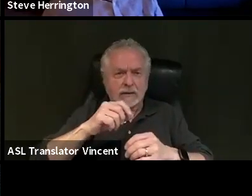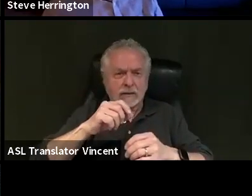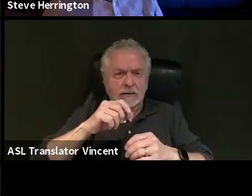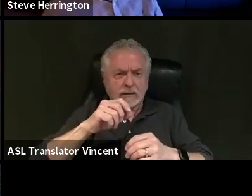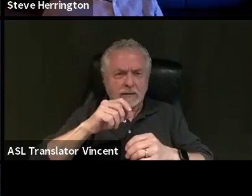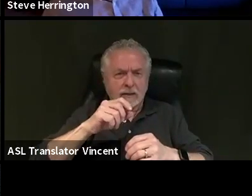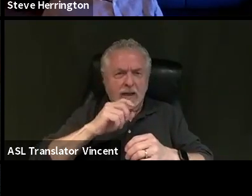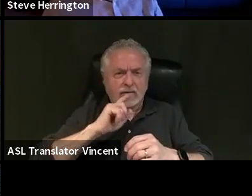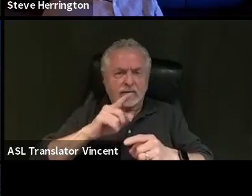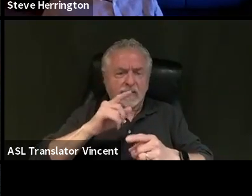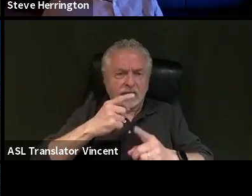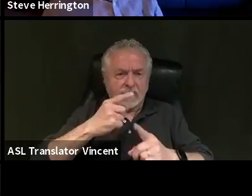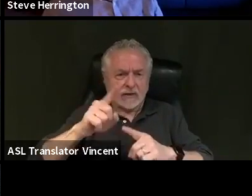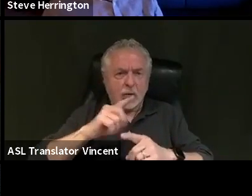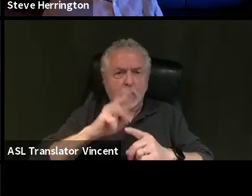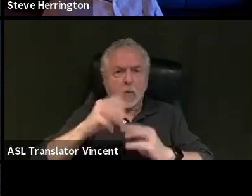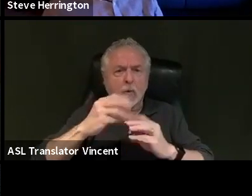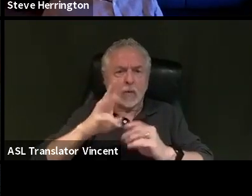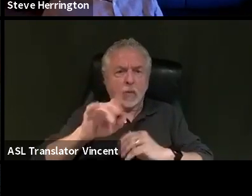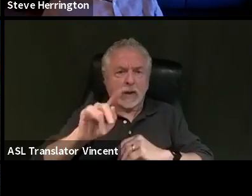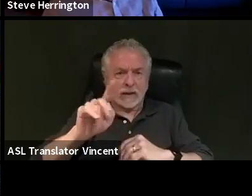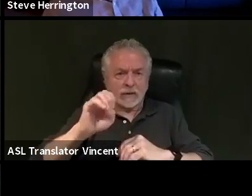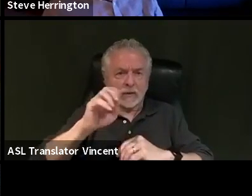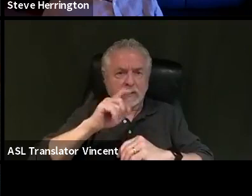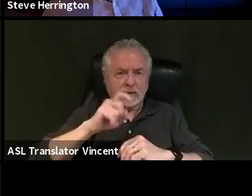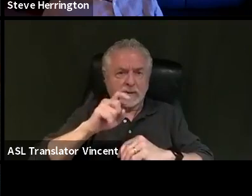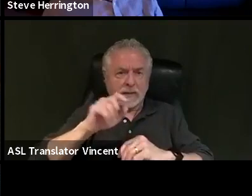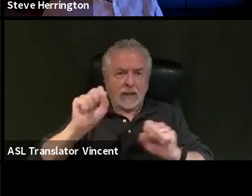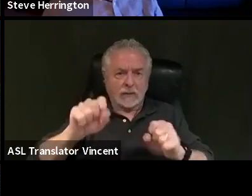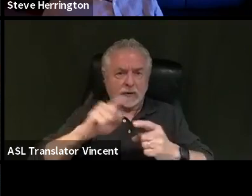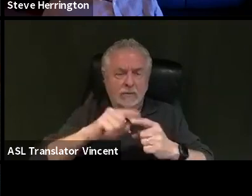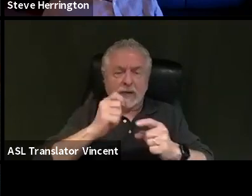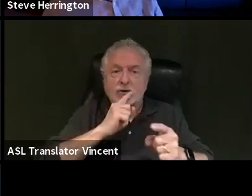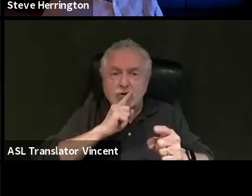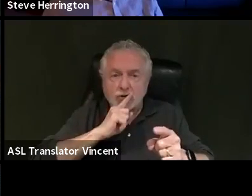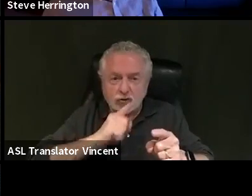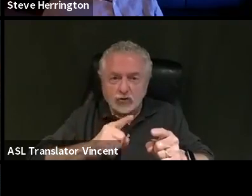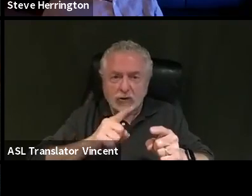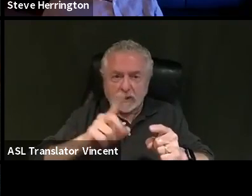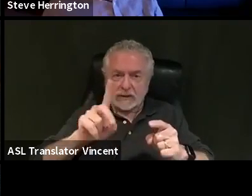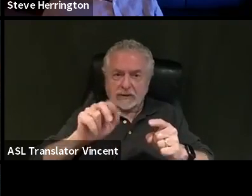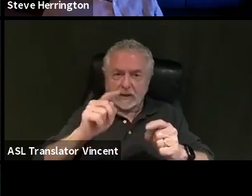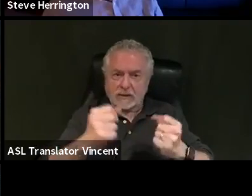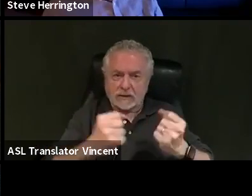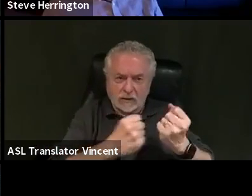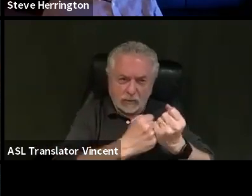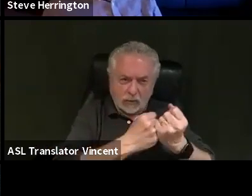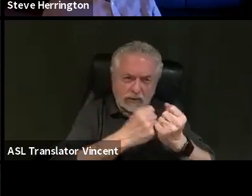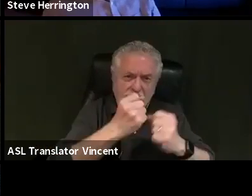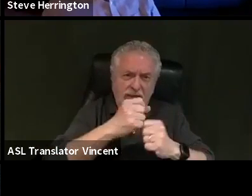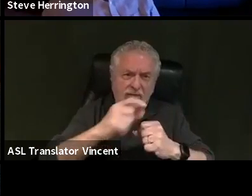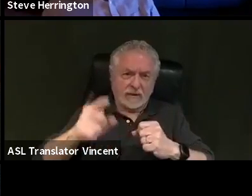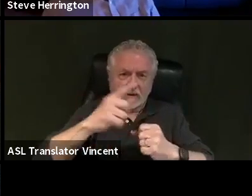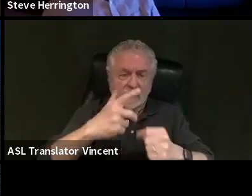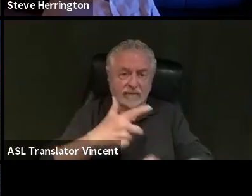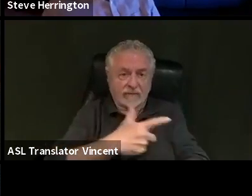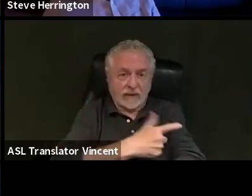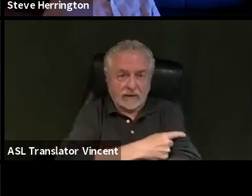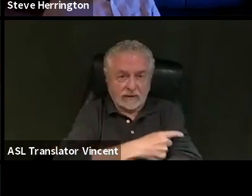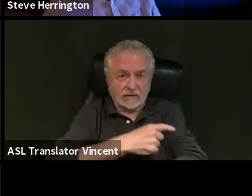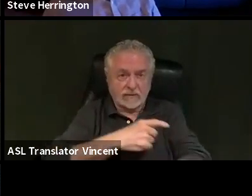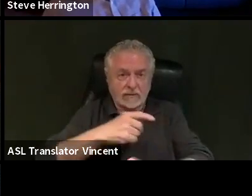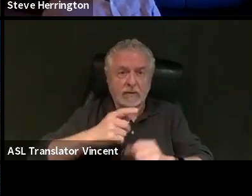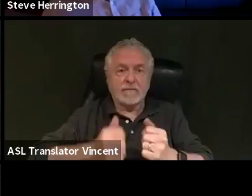coronavirus disease is affected worldwide, that we needed to be able to make sure that the data supported the safety of these vaccines, first